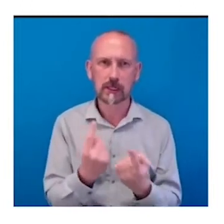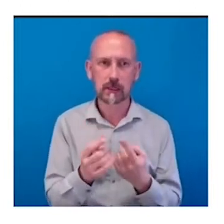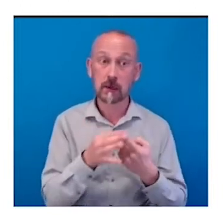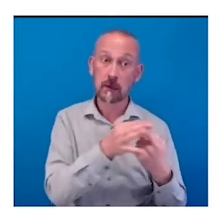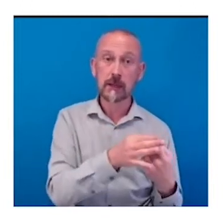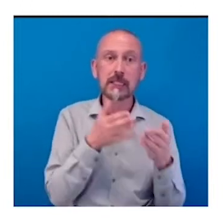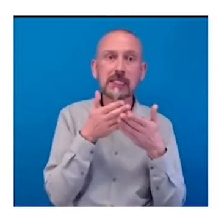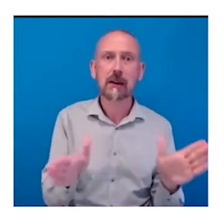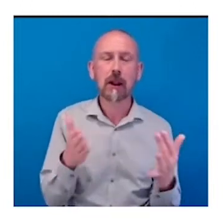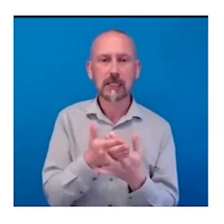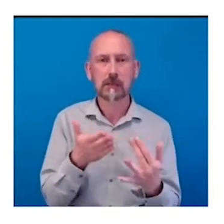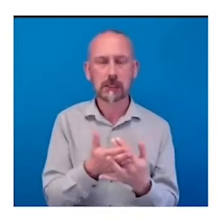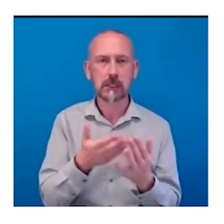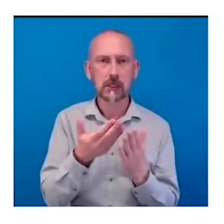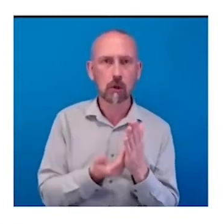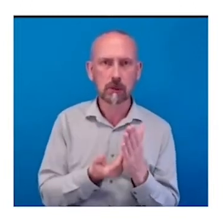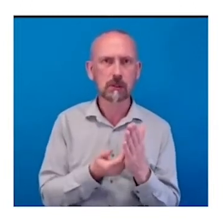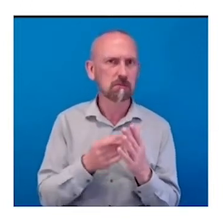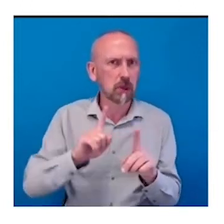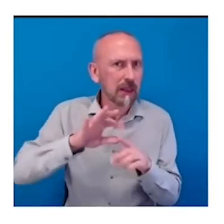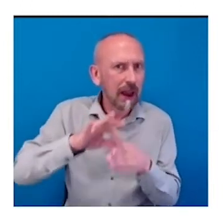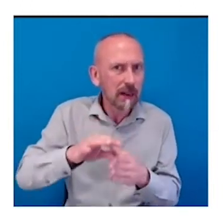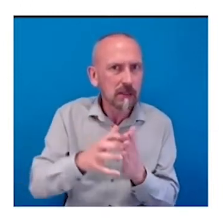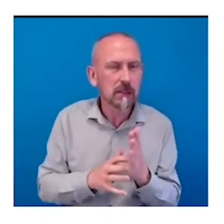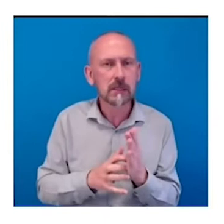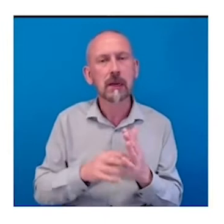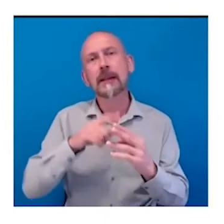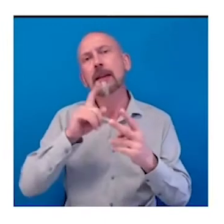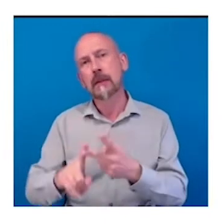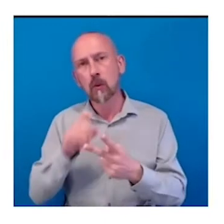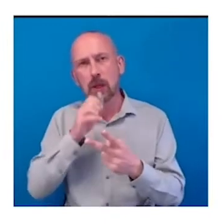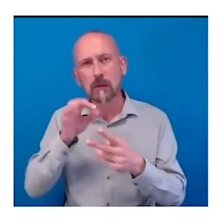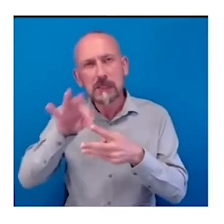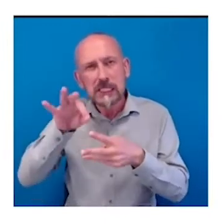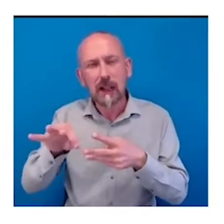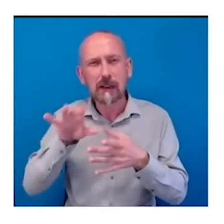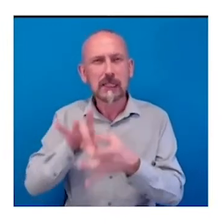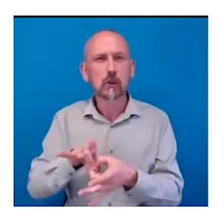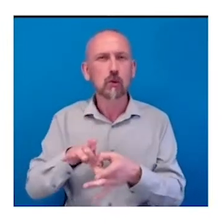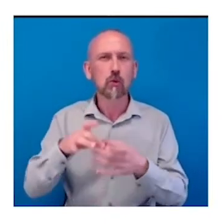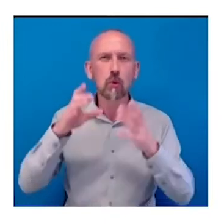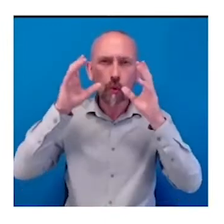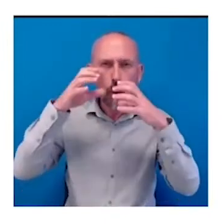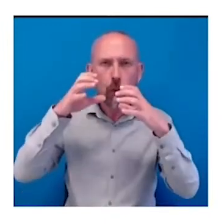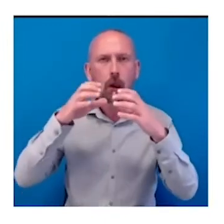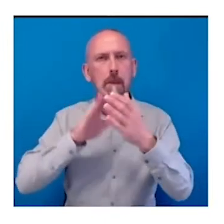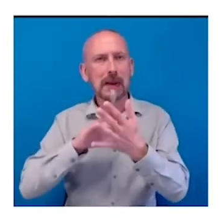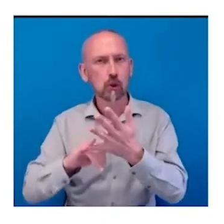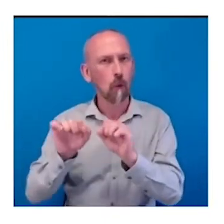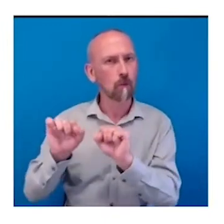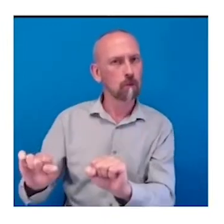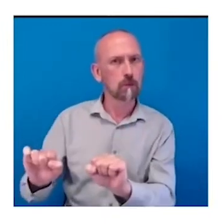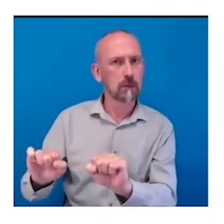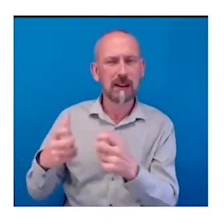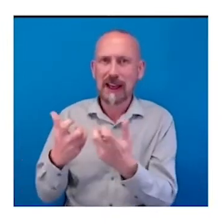there, but then we'll go deeper into things like Google and Microsoft to see how they may work through their